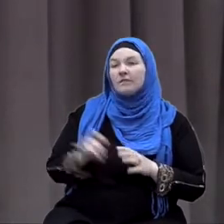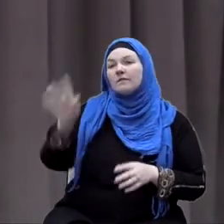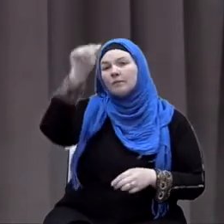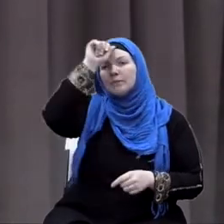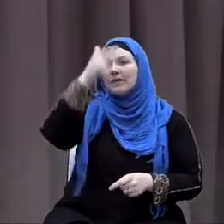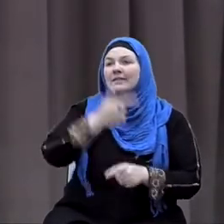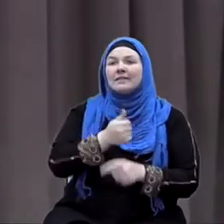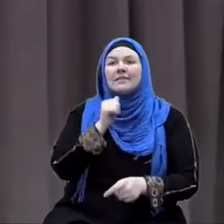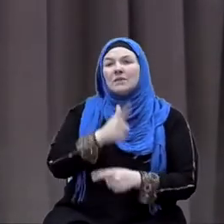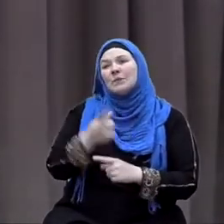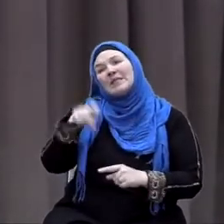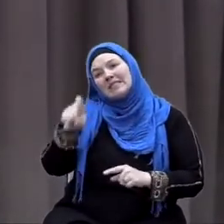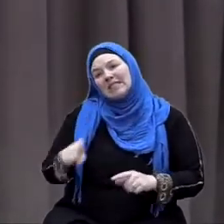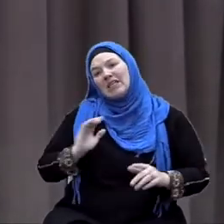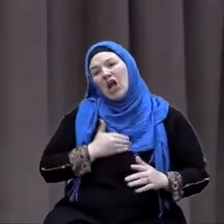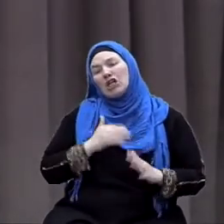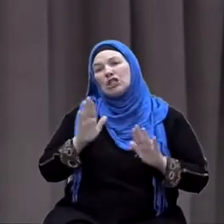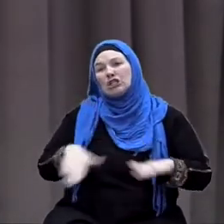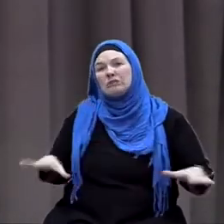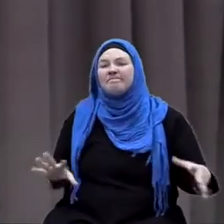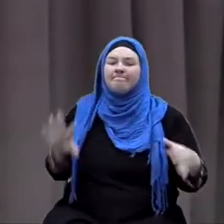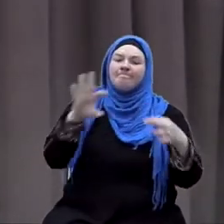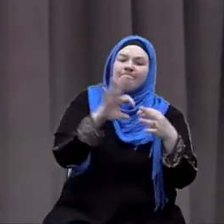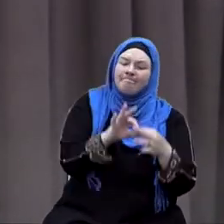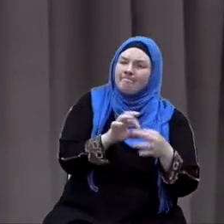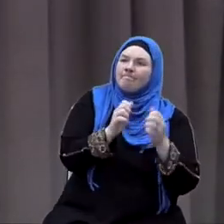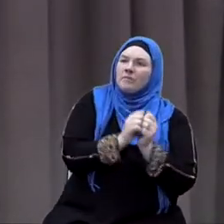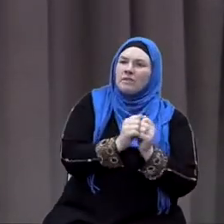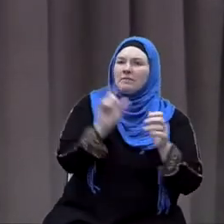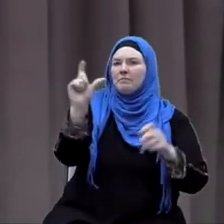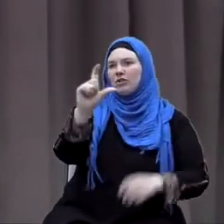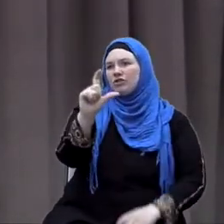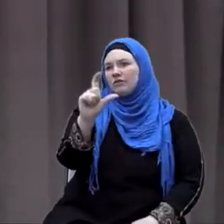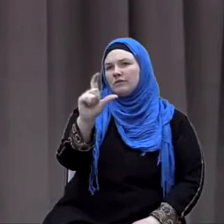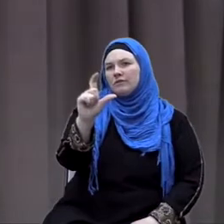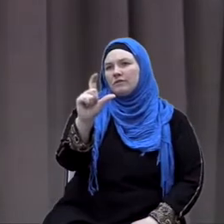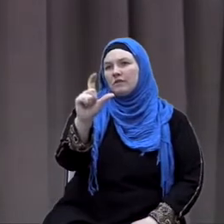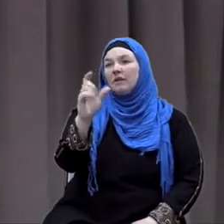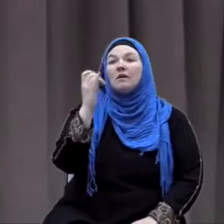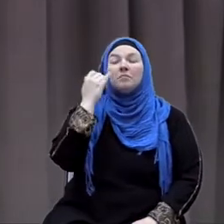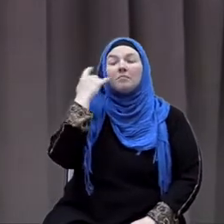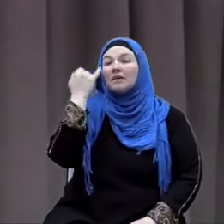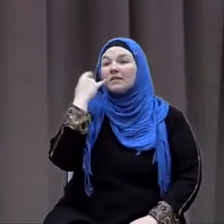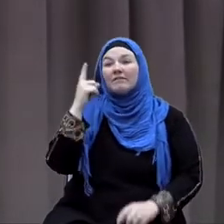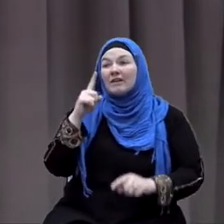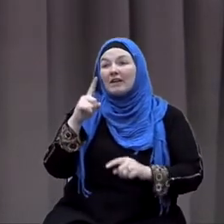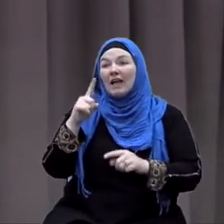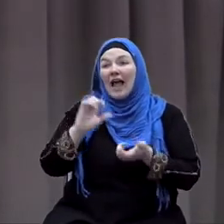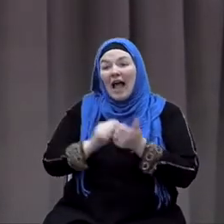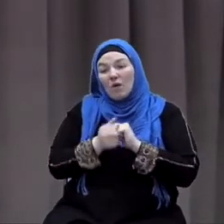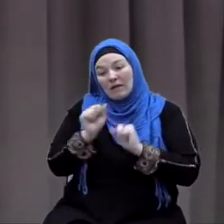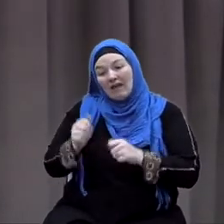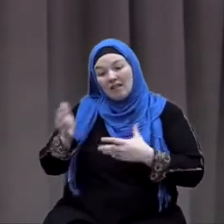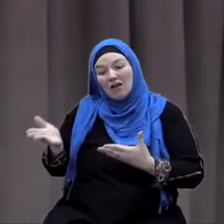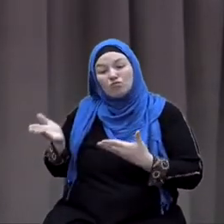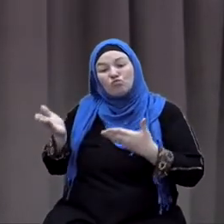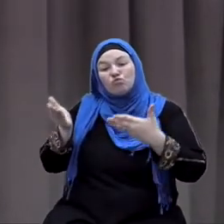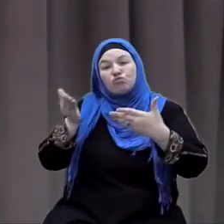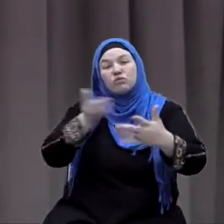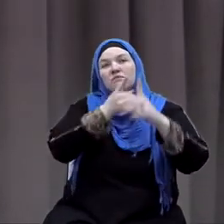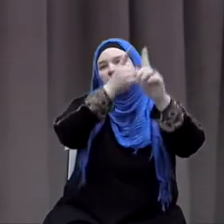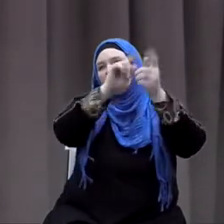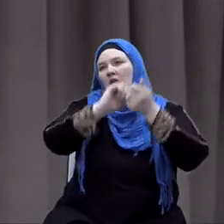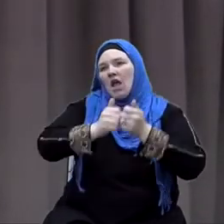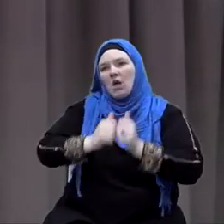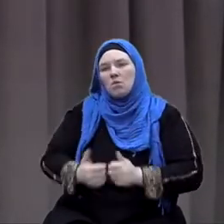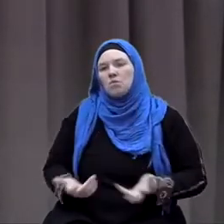Brothers, we need our children to connect with the masjid. Otherwise, how would they carry the mission? How would they carry